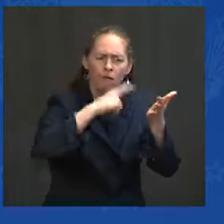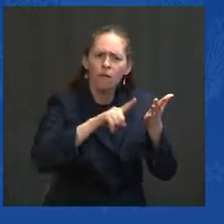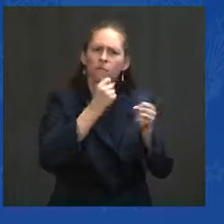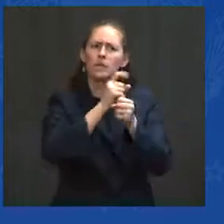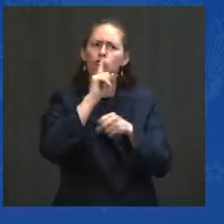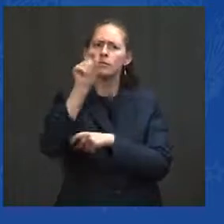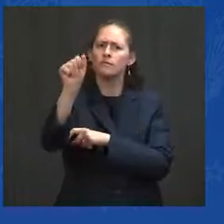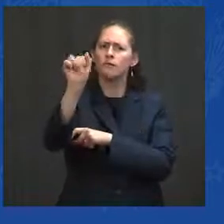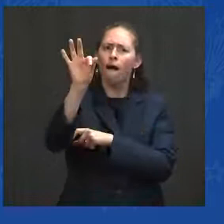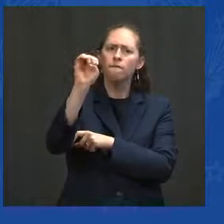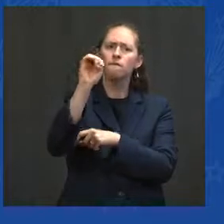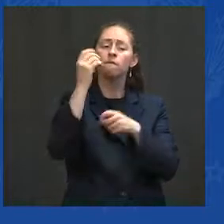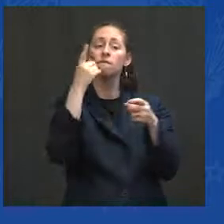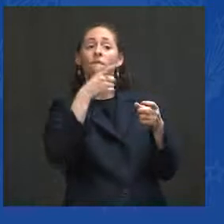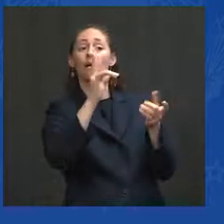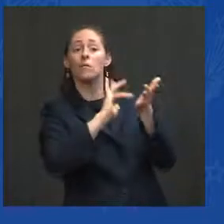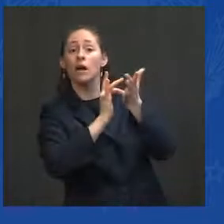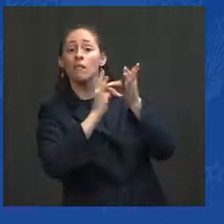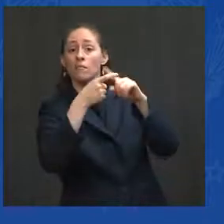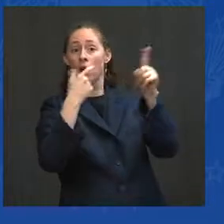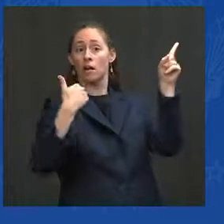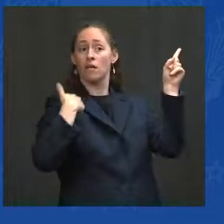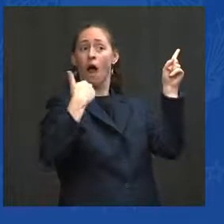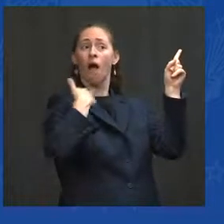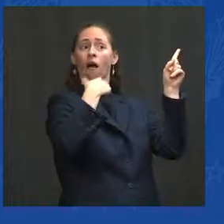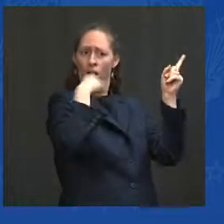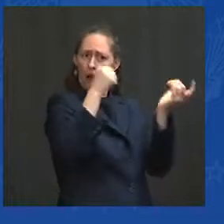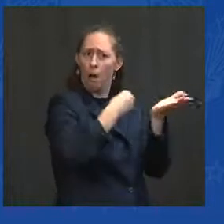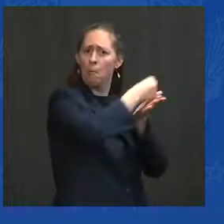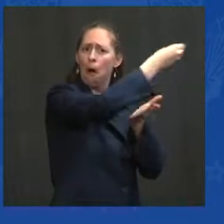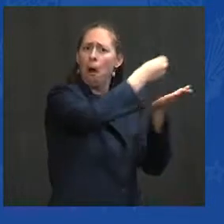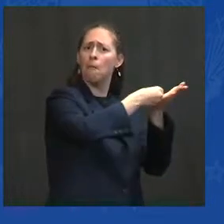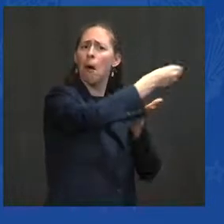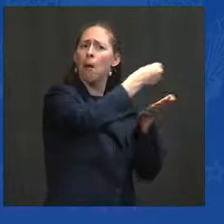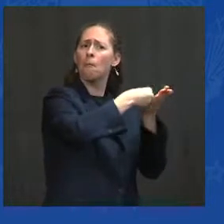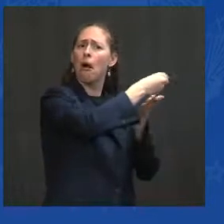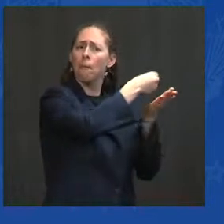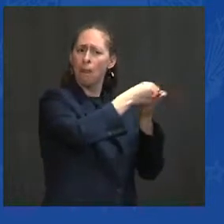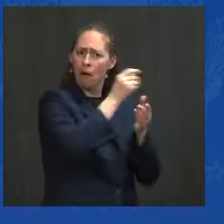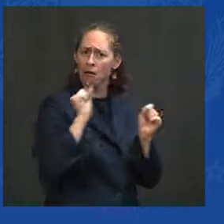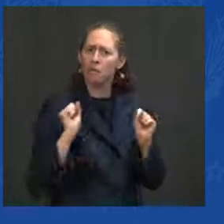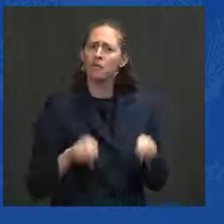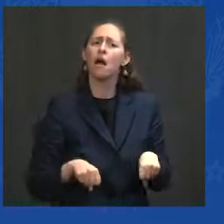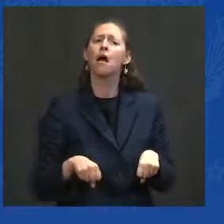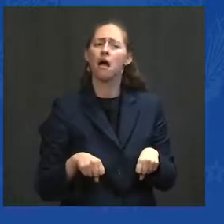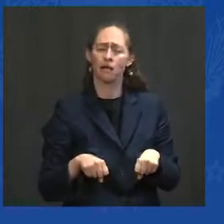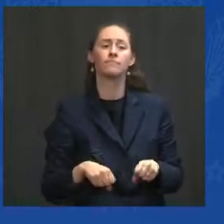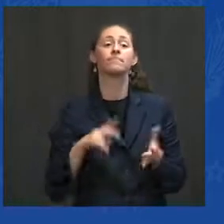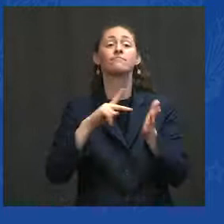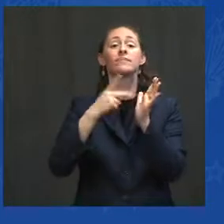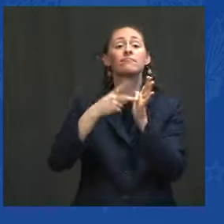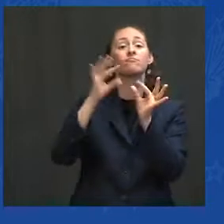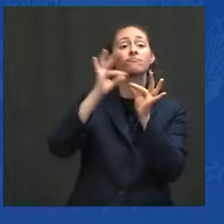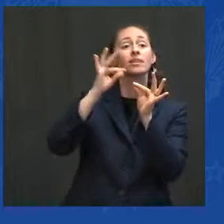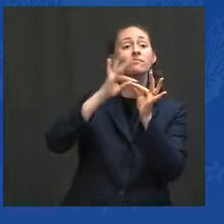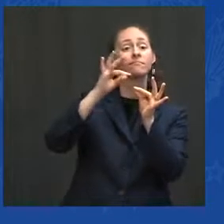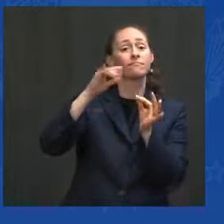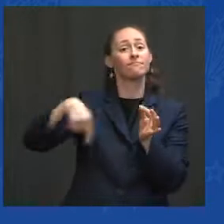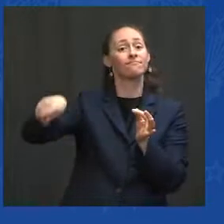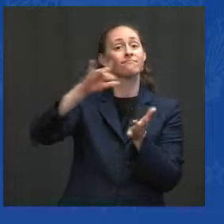Canada. That's just one of many actions in the executive order that will lower prescription drug prices.